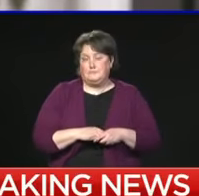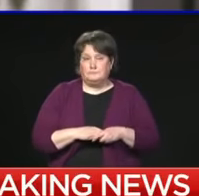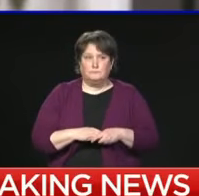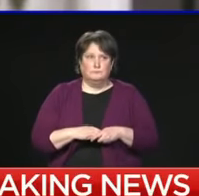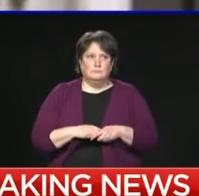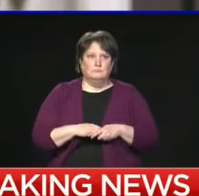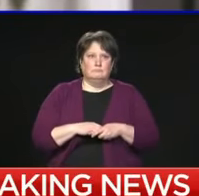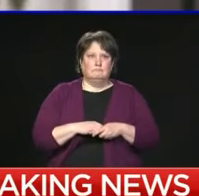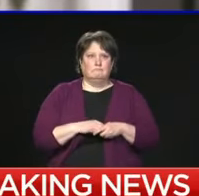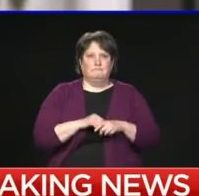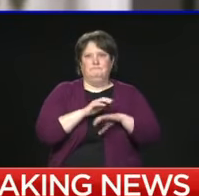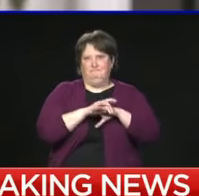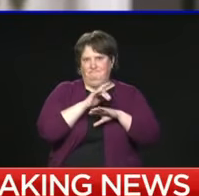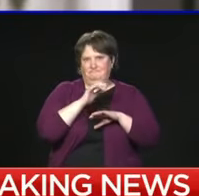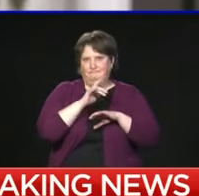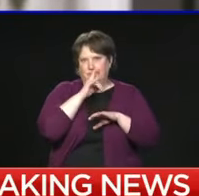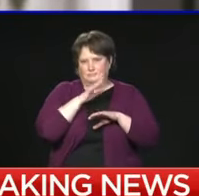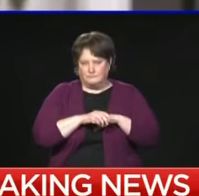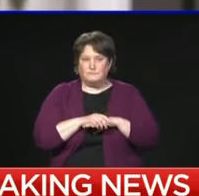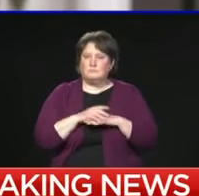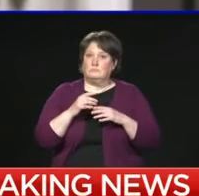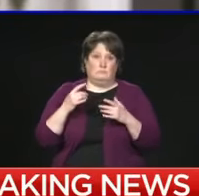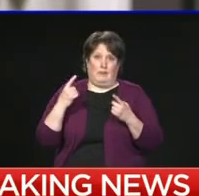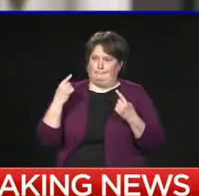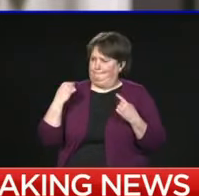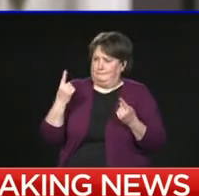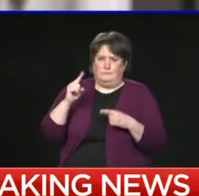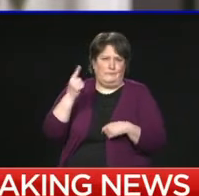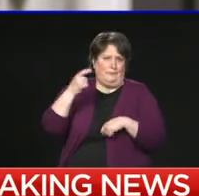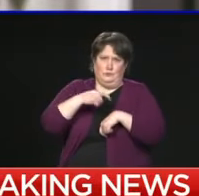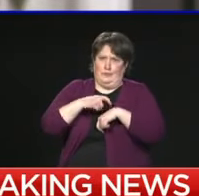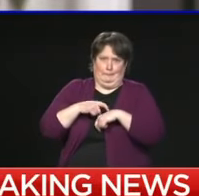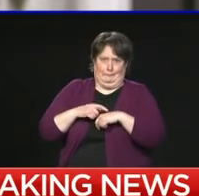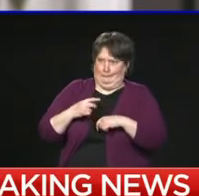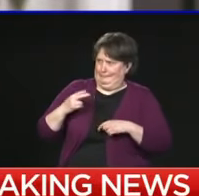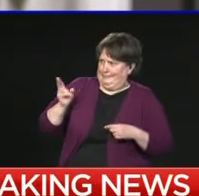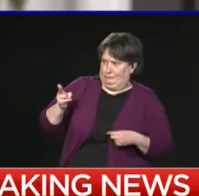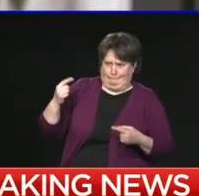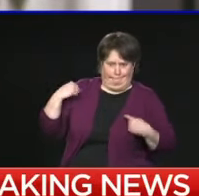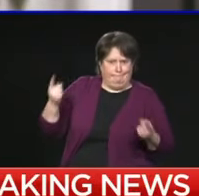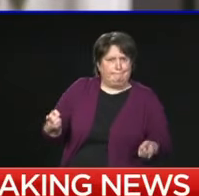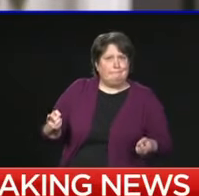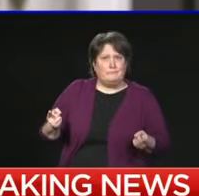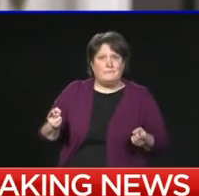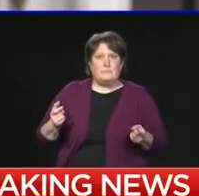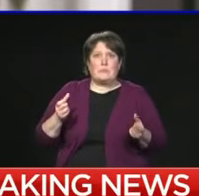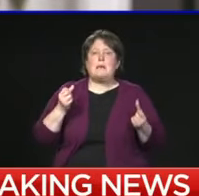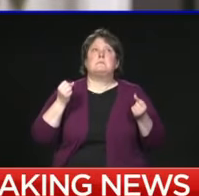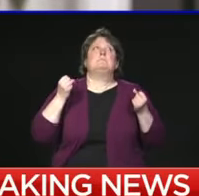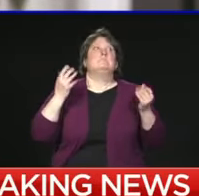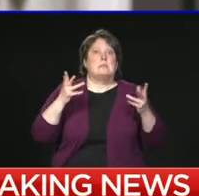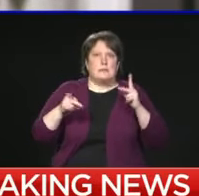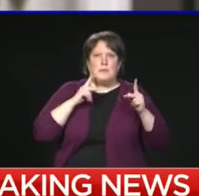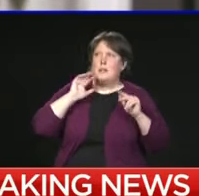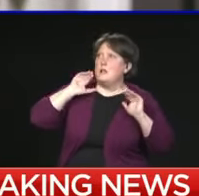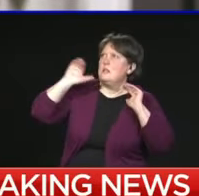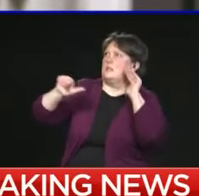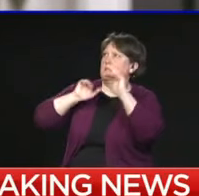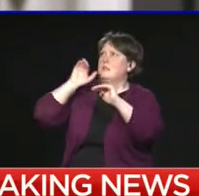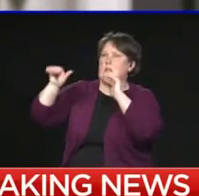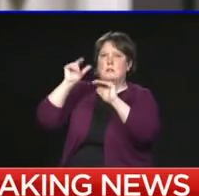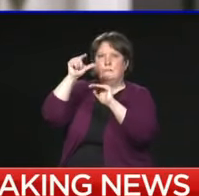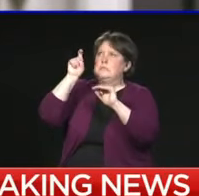this. This is an unprecedented situation with an overwhelming amount of demand by